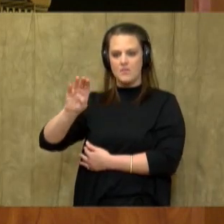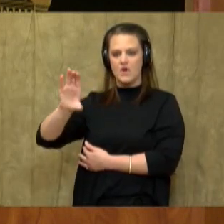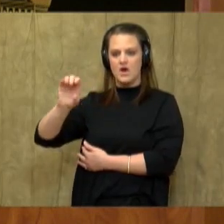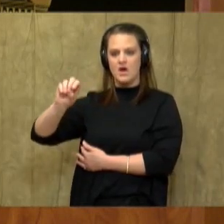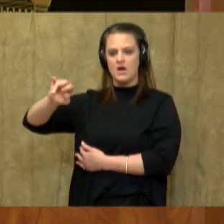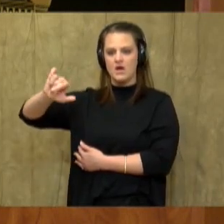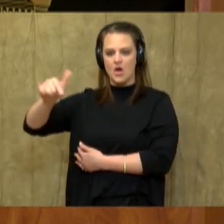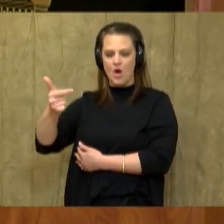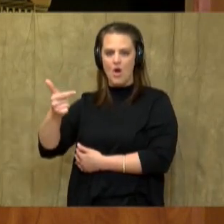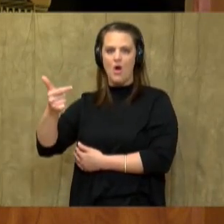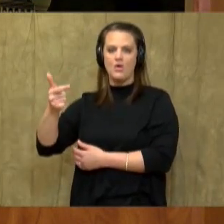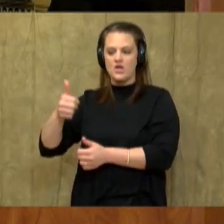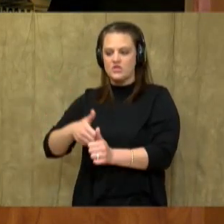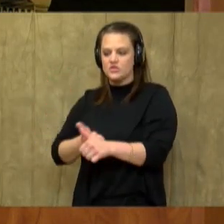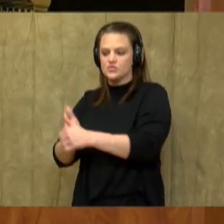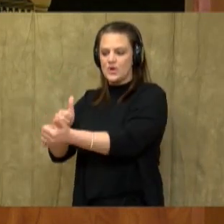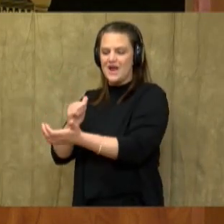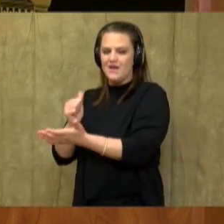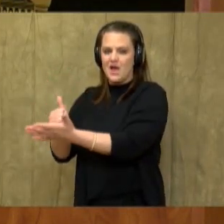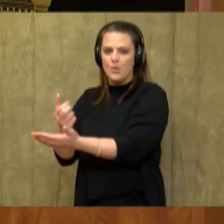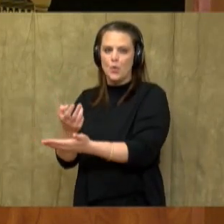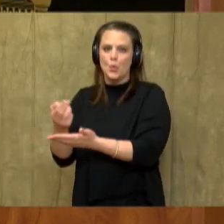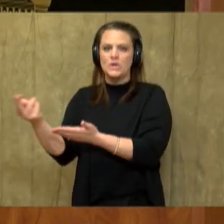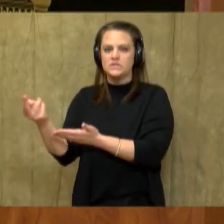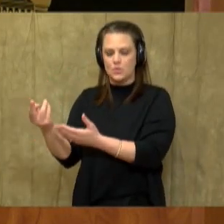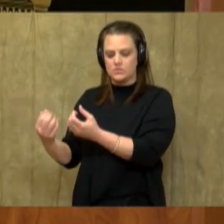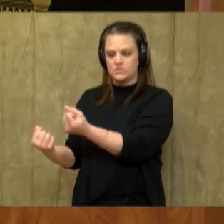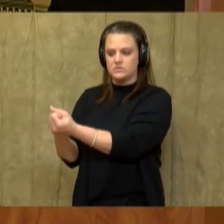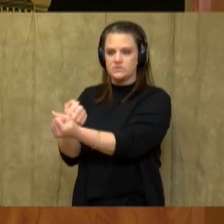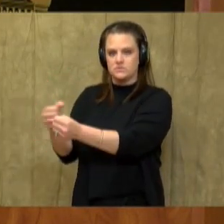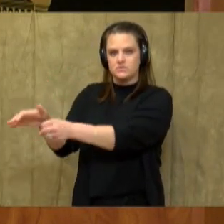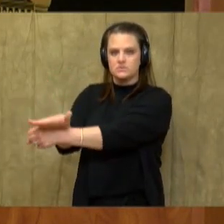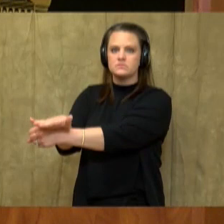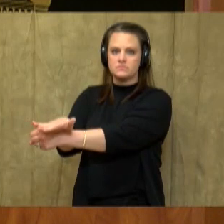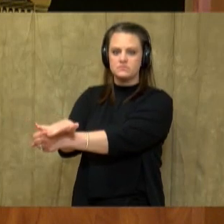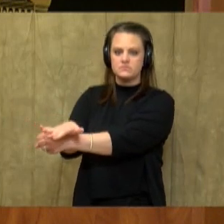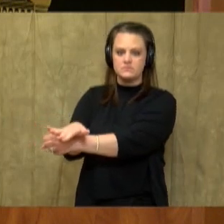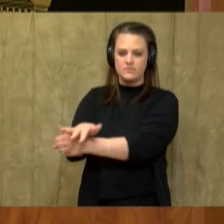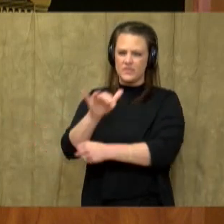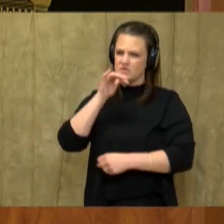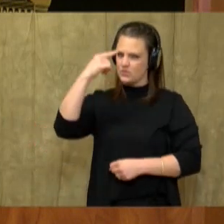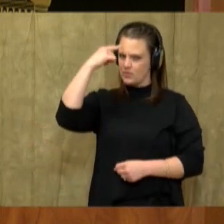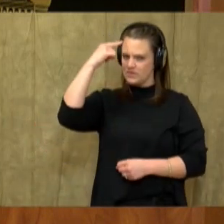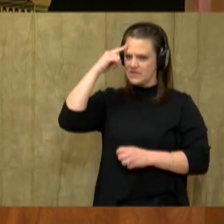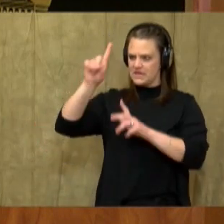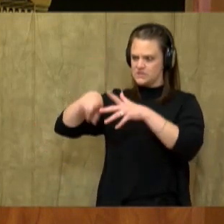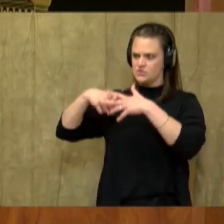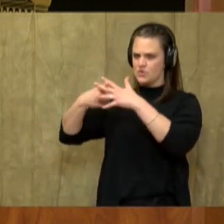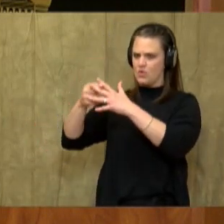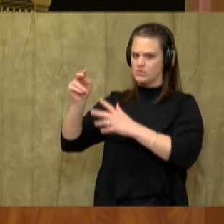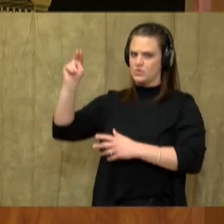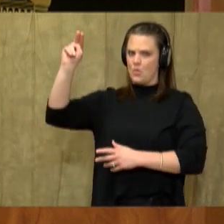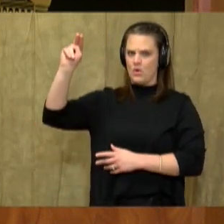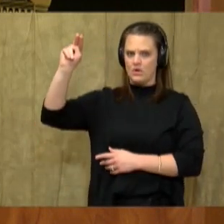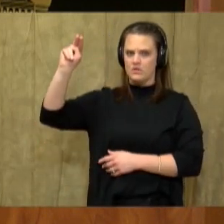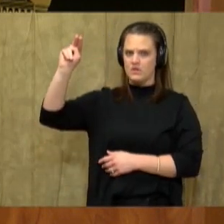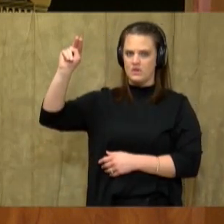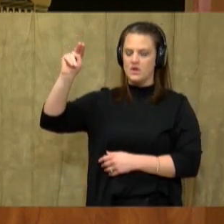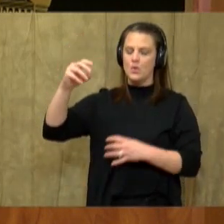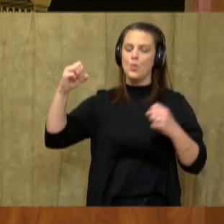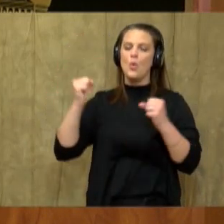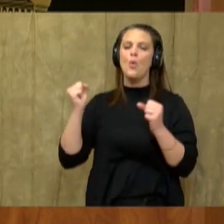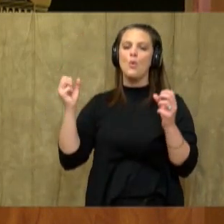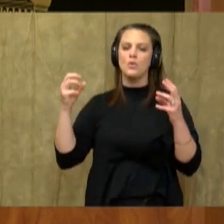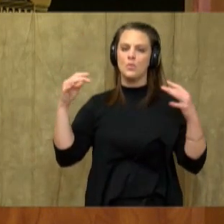receiving weapons, ammunition, resources. Now, don't think that this just begins and originates in North Vietnam. This is the Cold